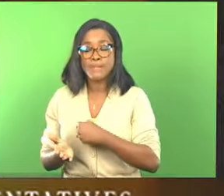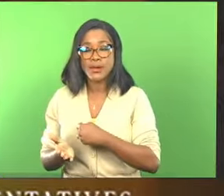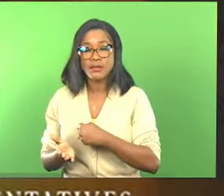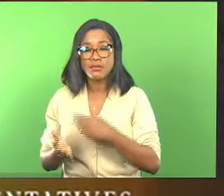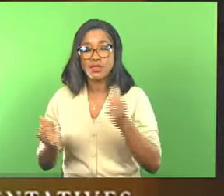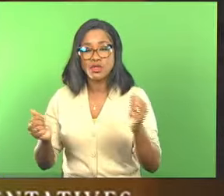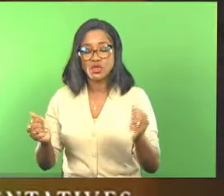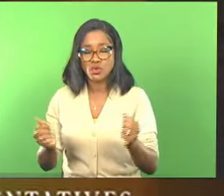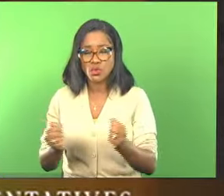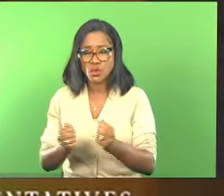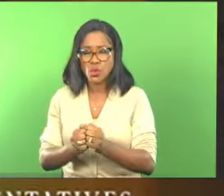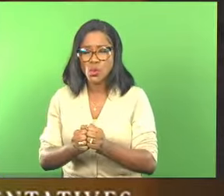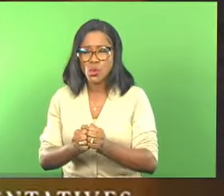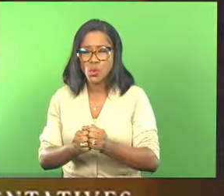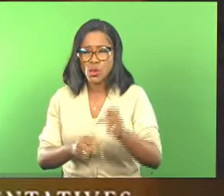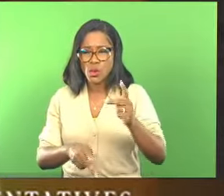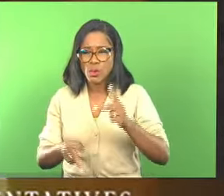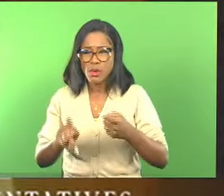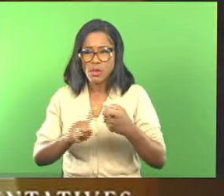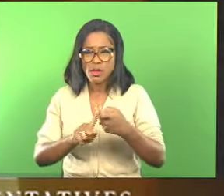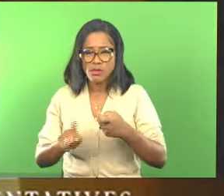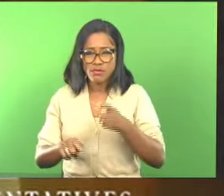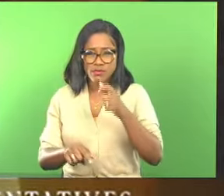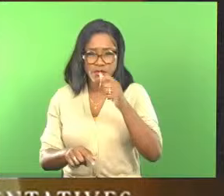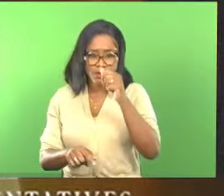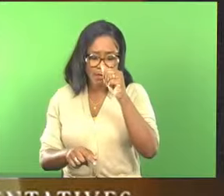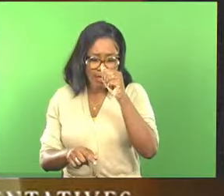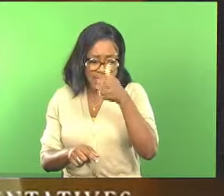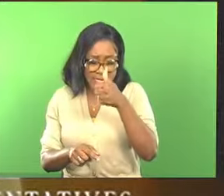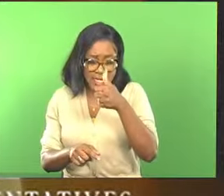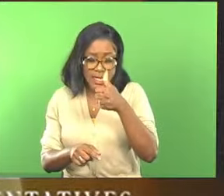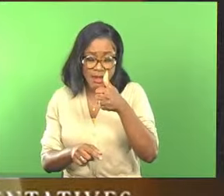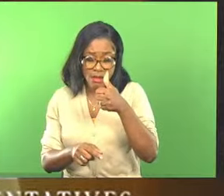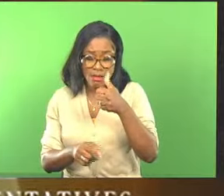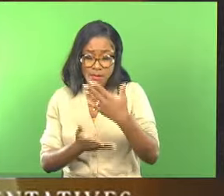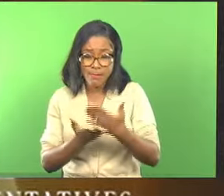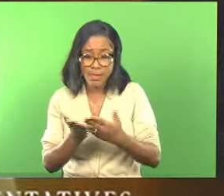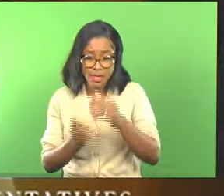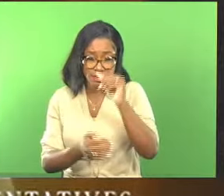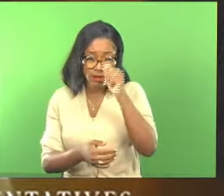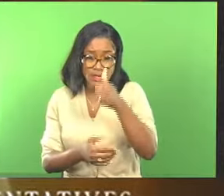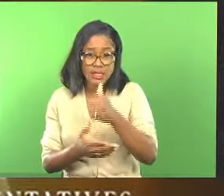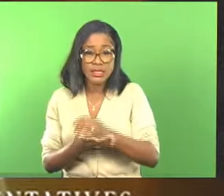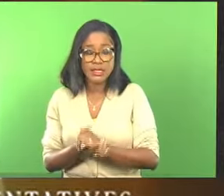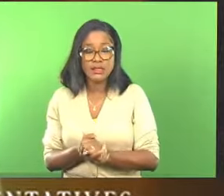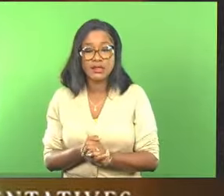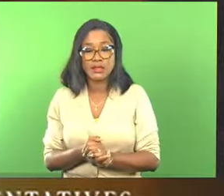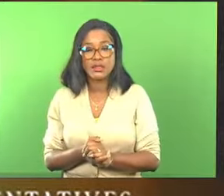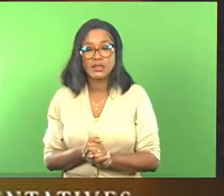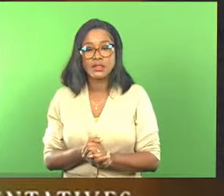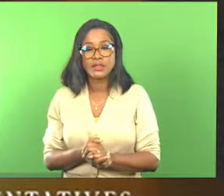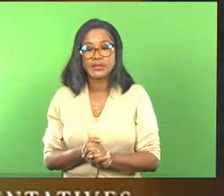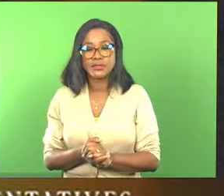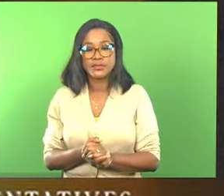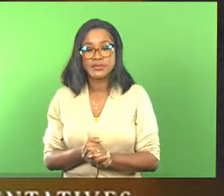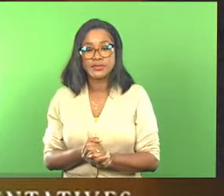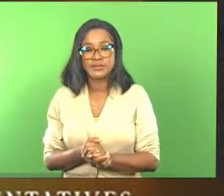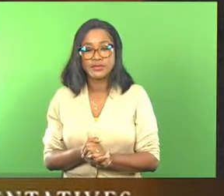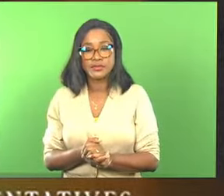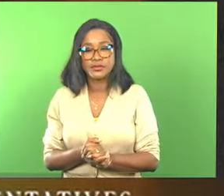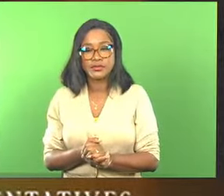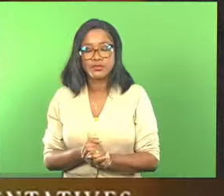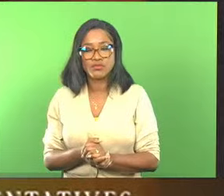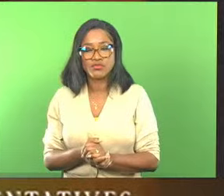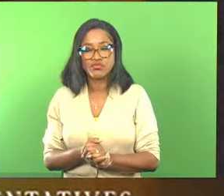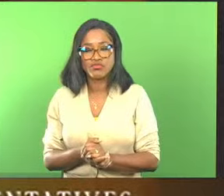forefathers were from the Indian state of Bihar, which is famous for centers